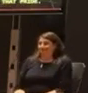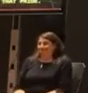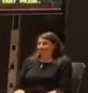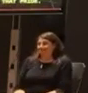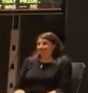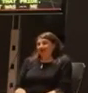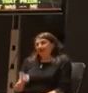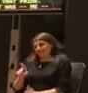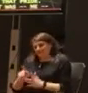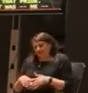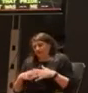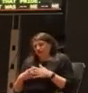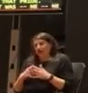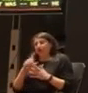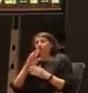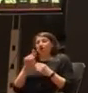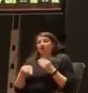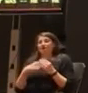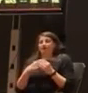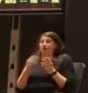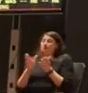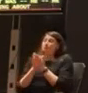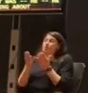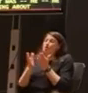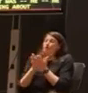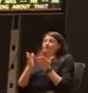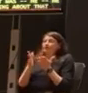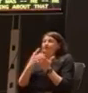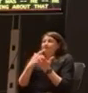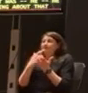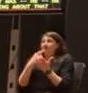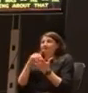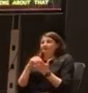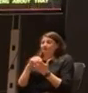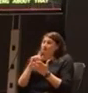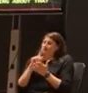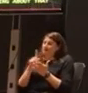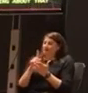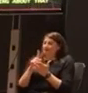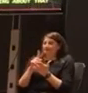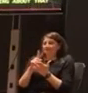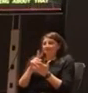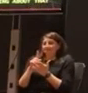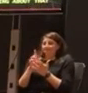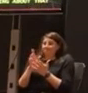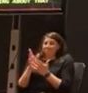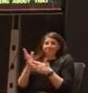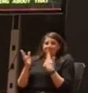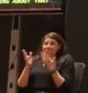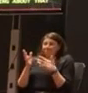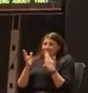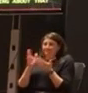He began talking about that this book evoked for him the griot